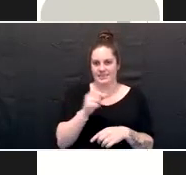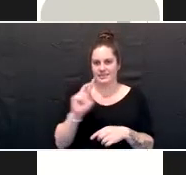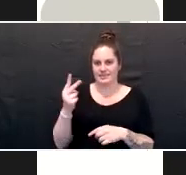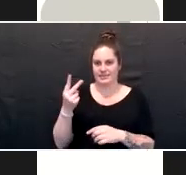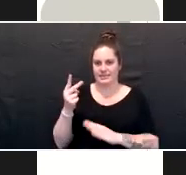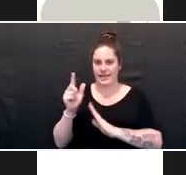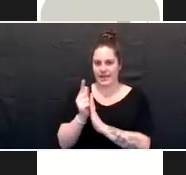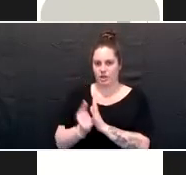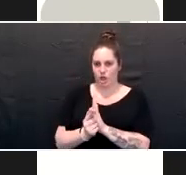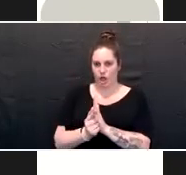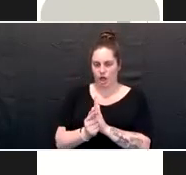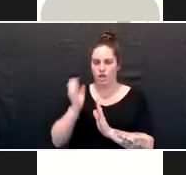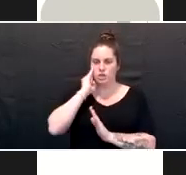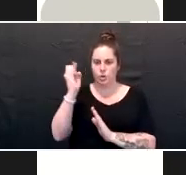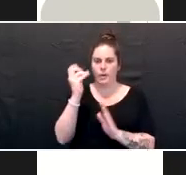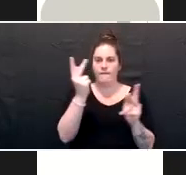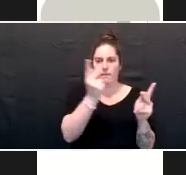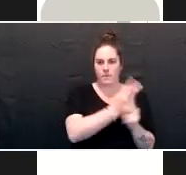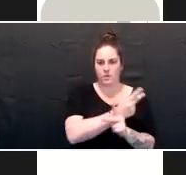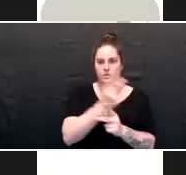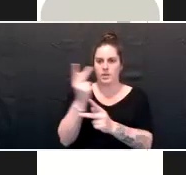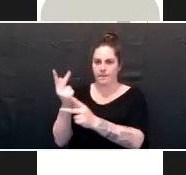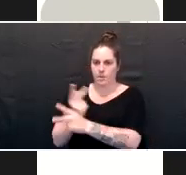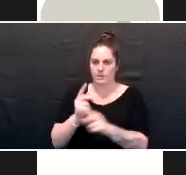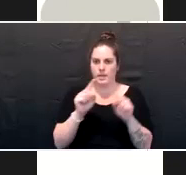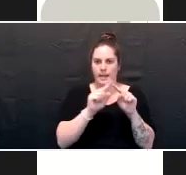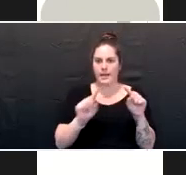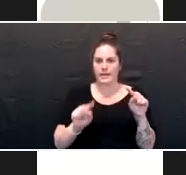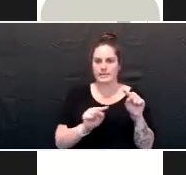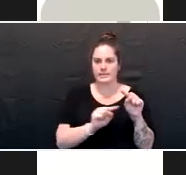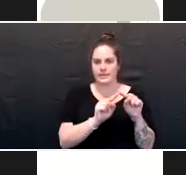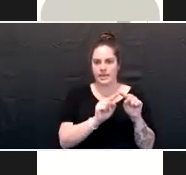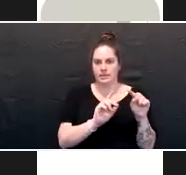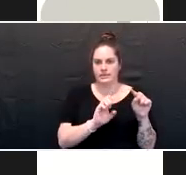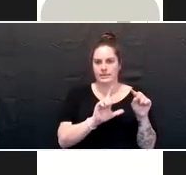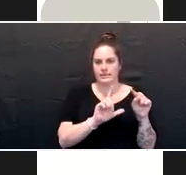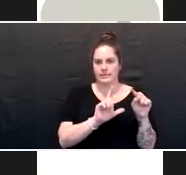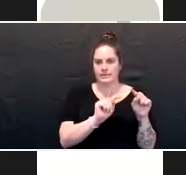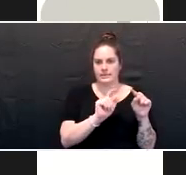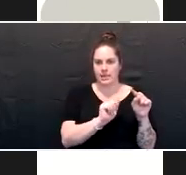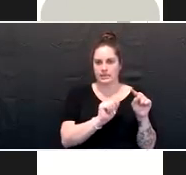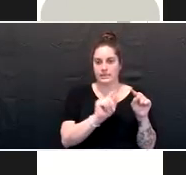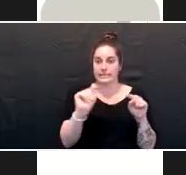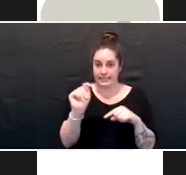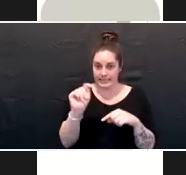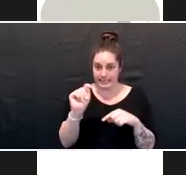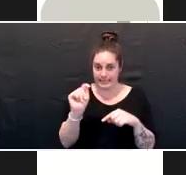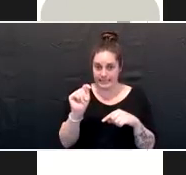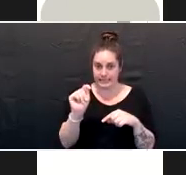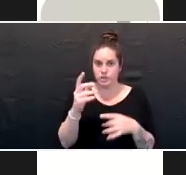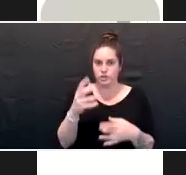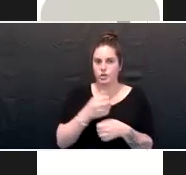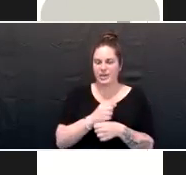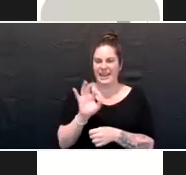we multiply both sides by delta t, then we get F net times delta t